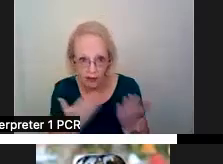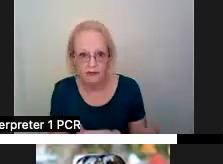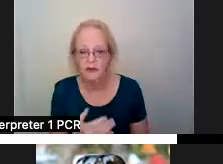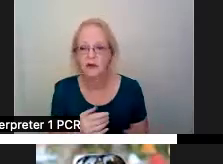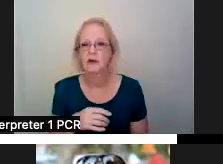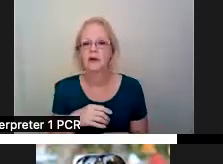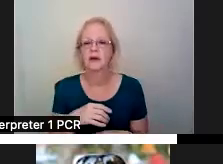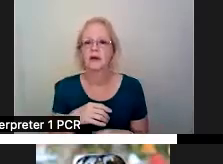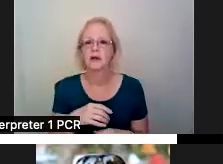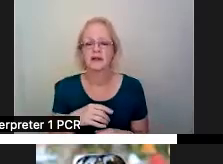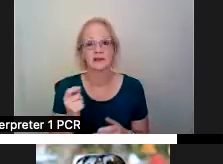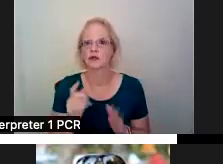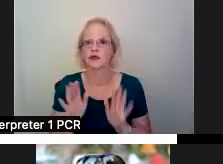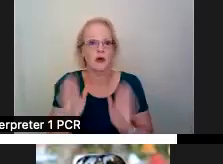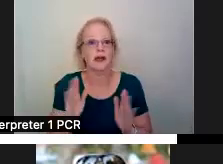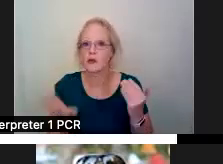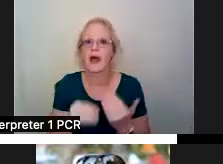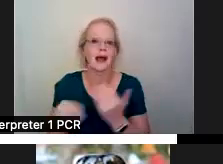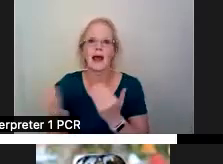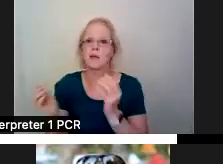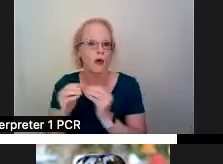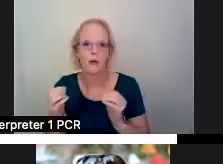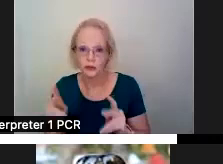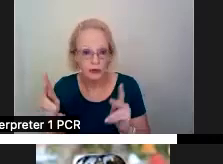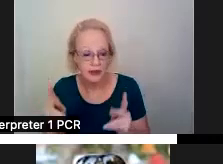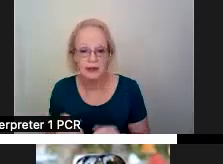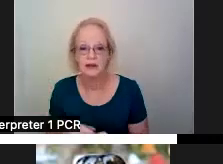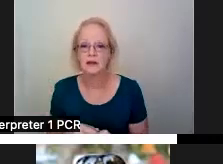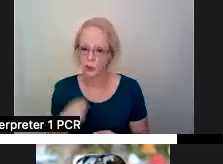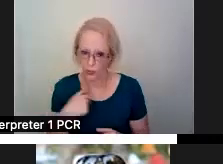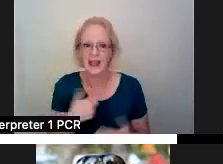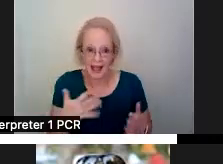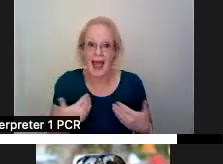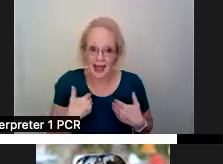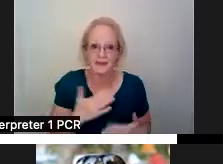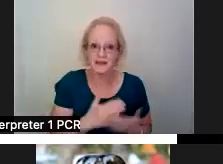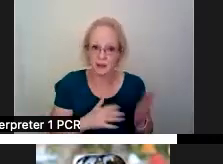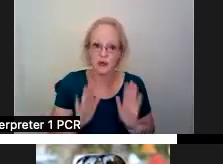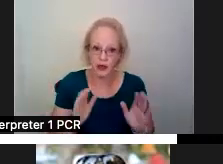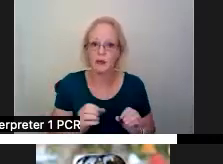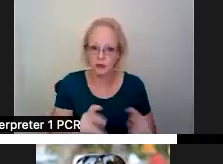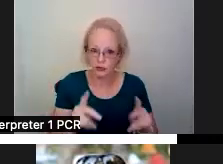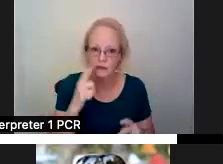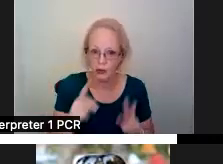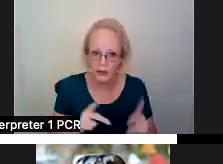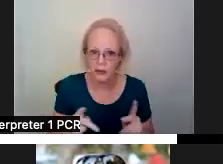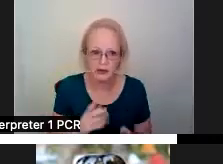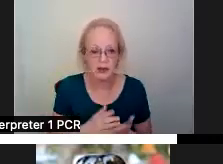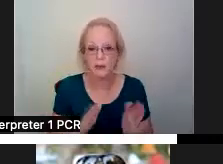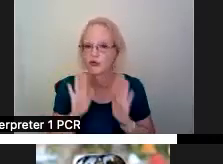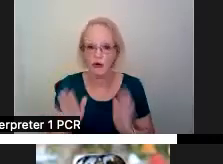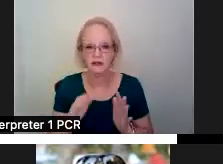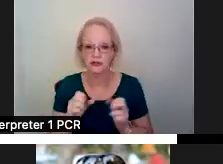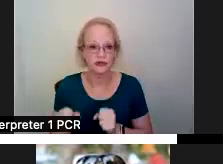It's great to add more opportunities. We have some great opportunities for people, some great strategies. We have